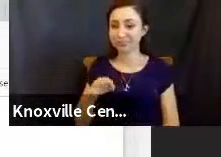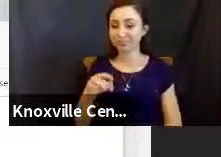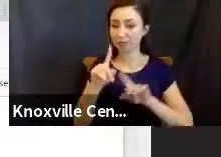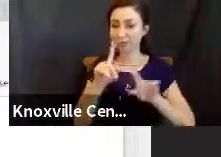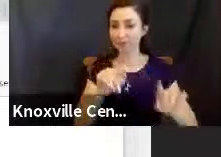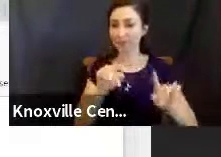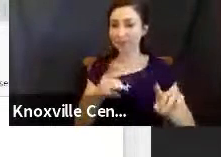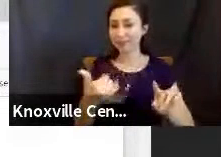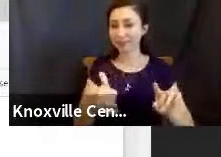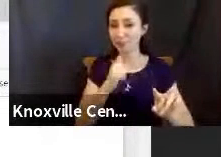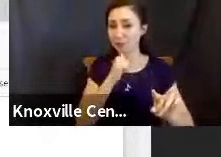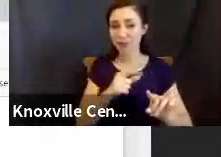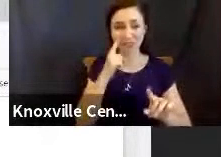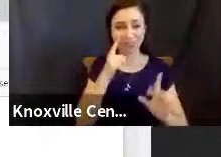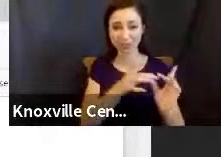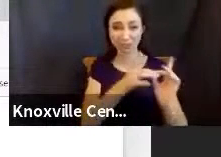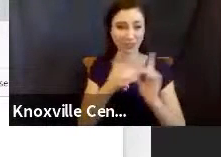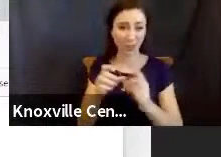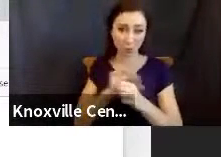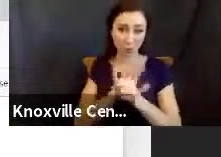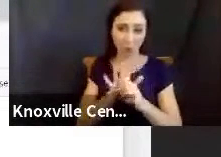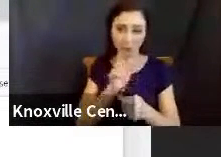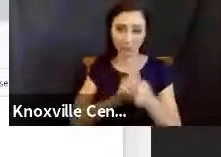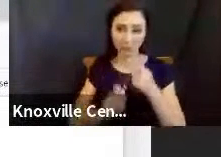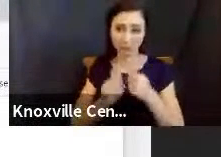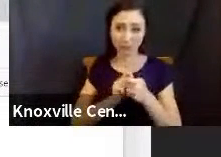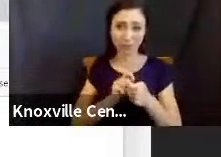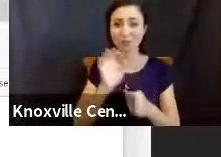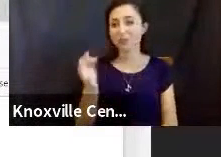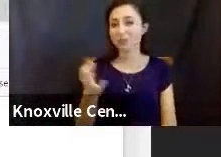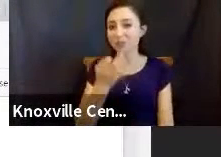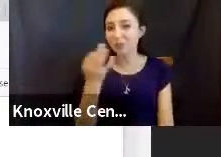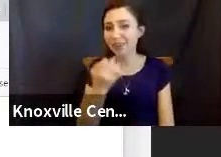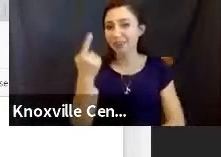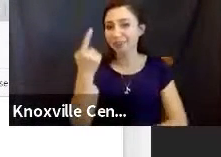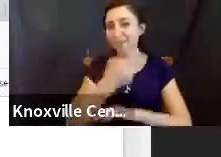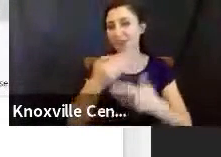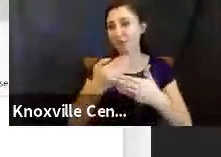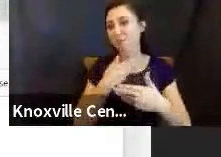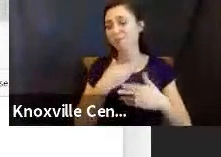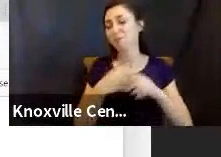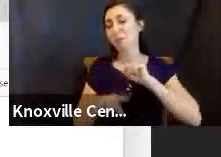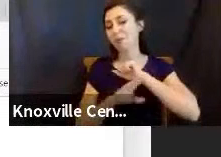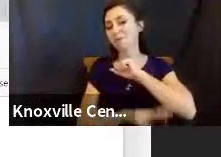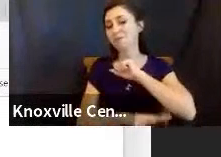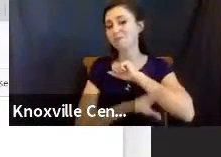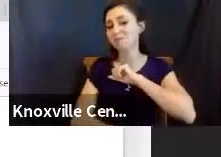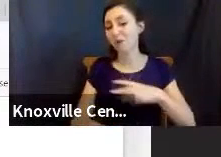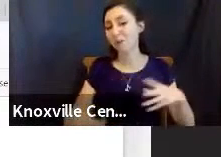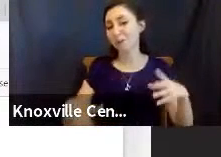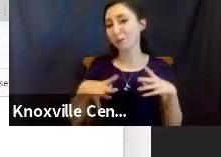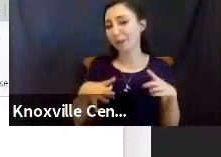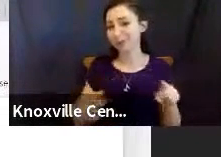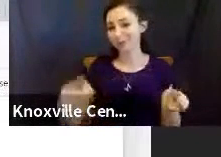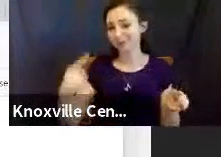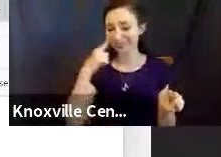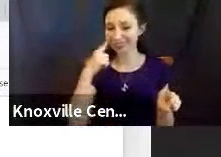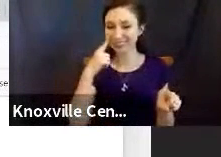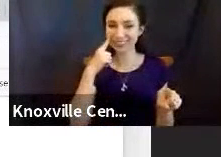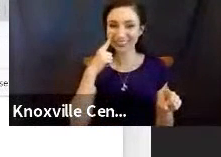don't think it's related to COVID specifically. It was on Friday, and that was the day before fall break. So we think that